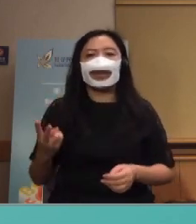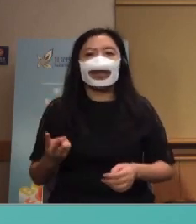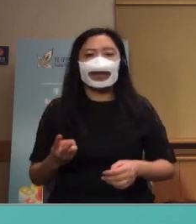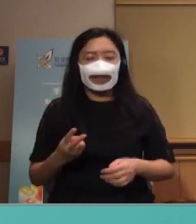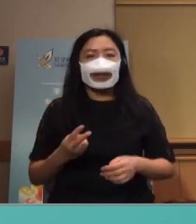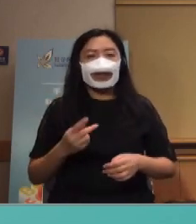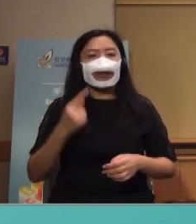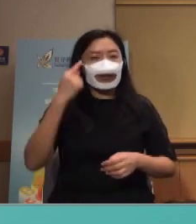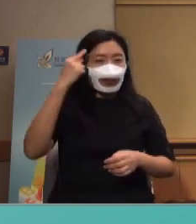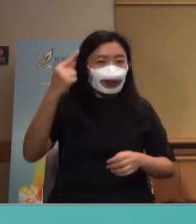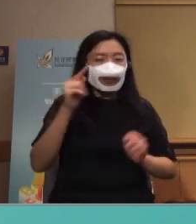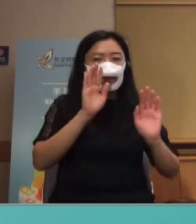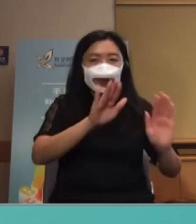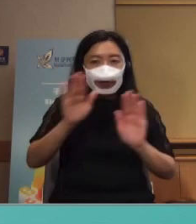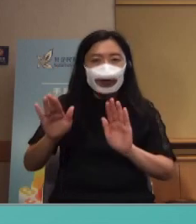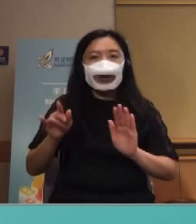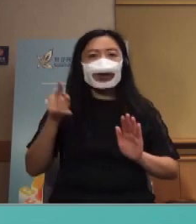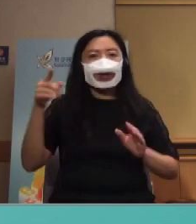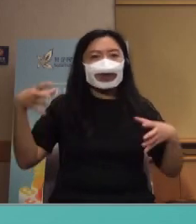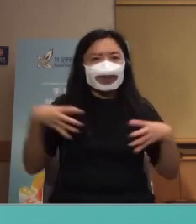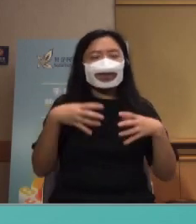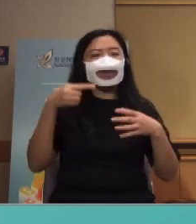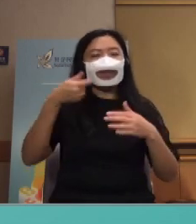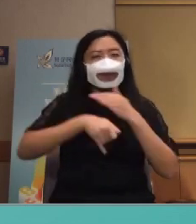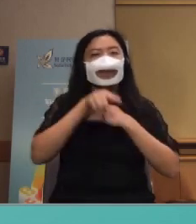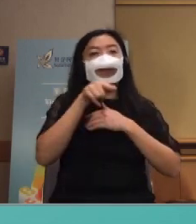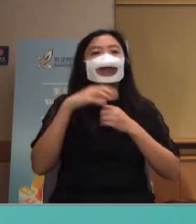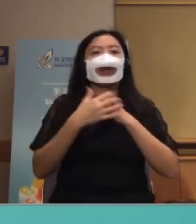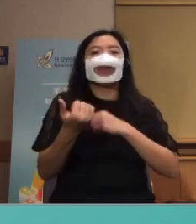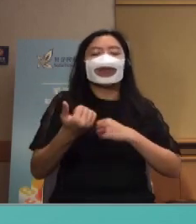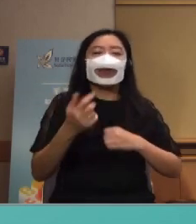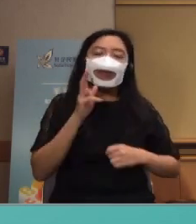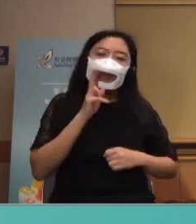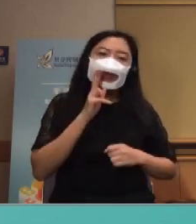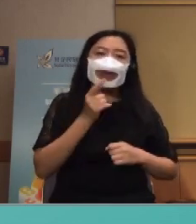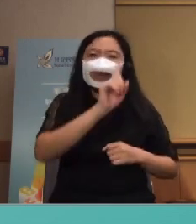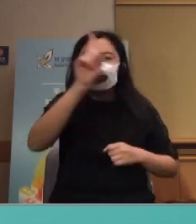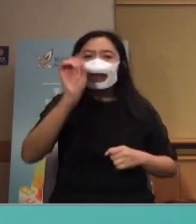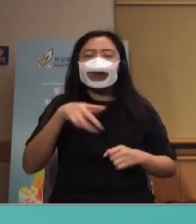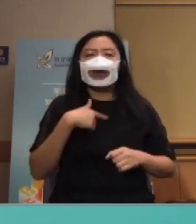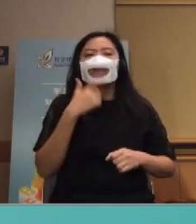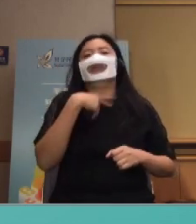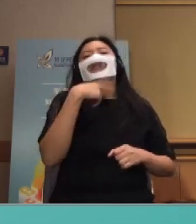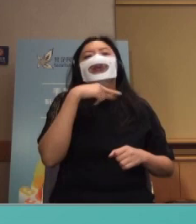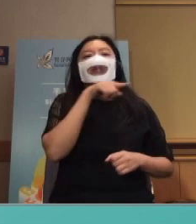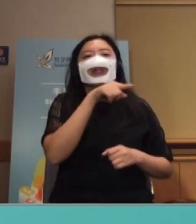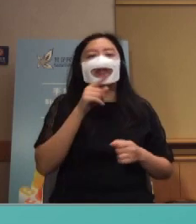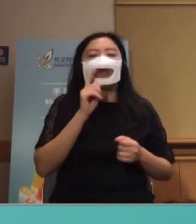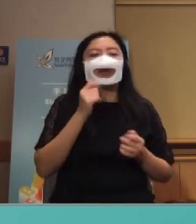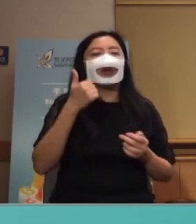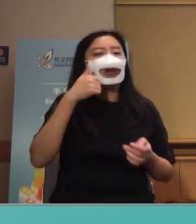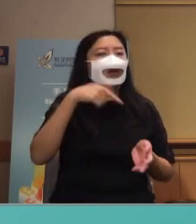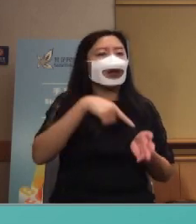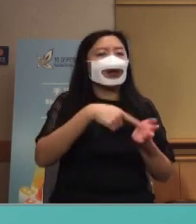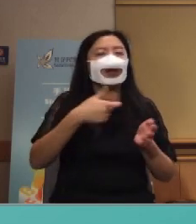Web3. It enables people, for people that aren't experienced, who don't want to use MetaMask accounts, all you need to do is a similar Web2 experience.